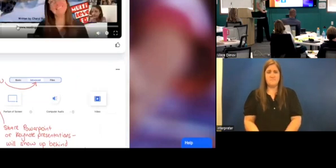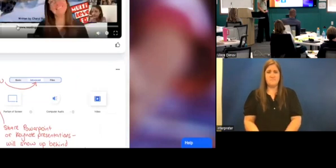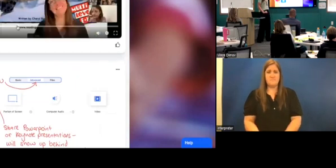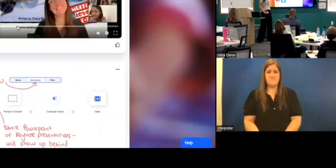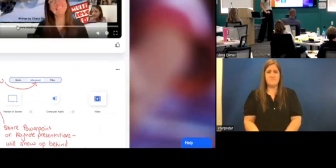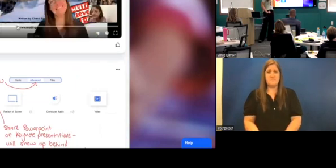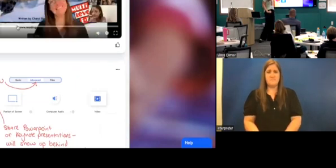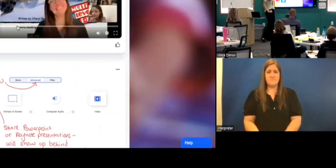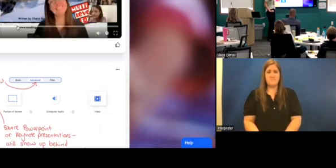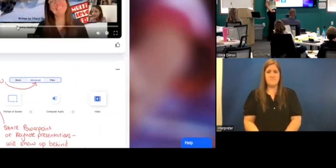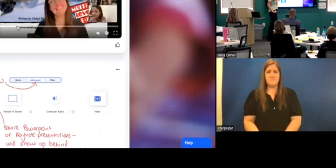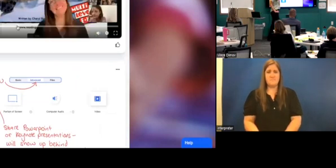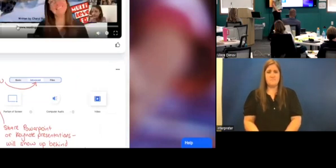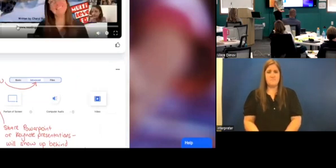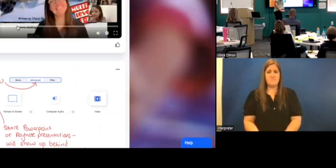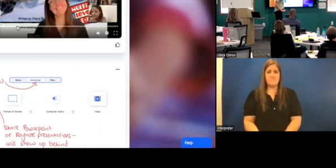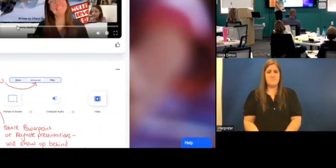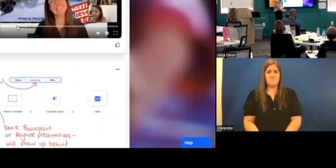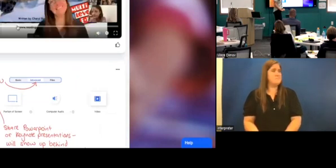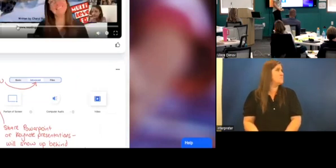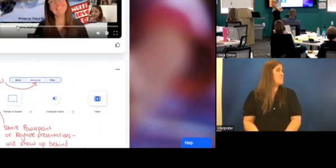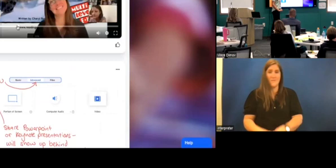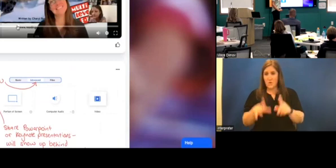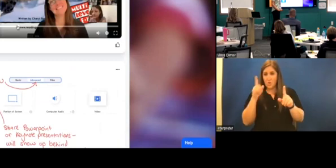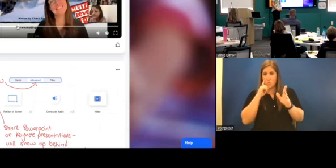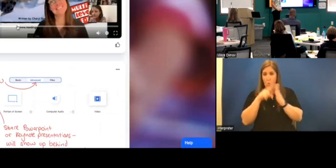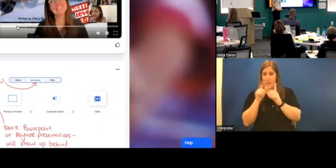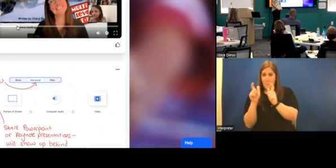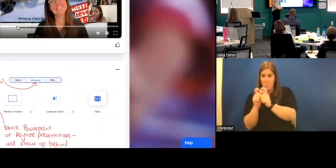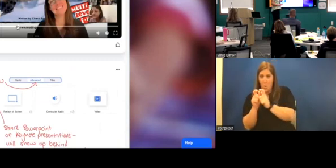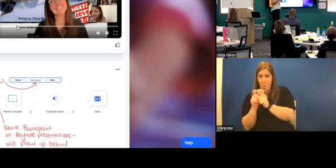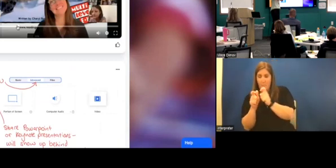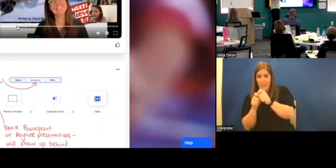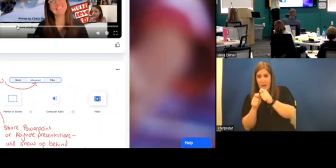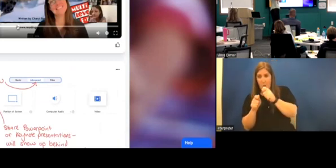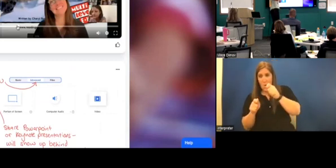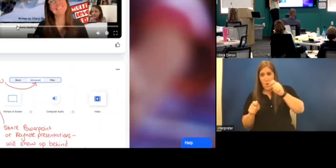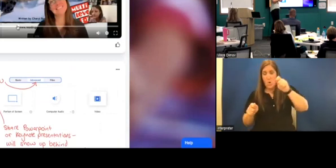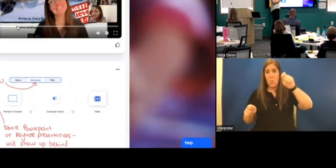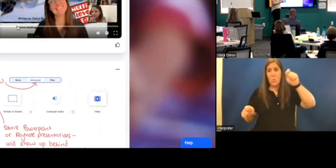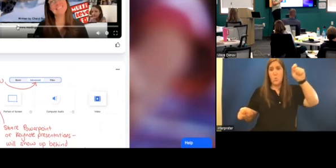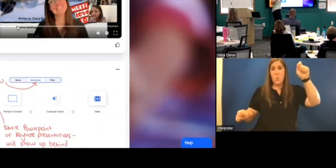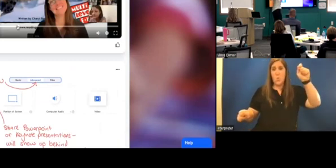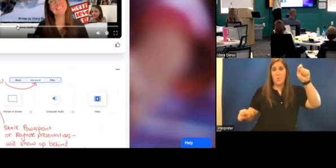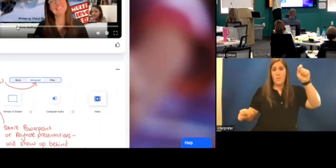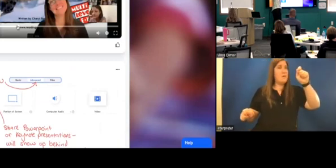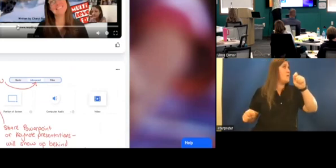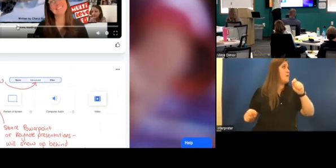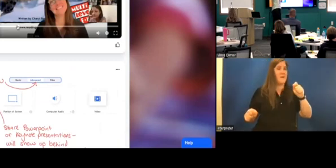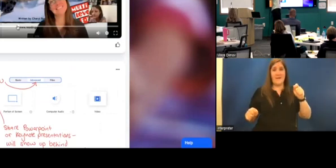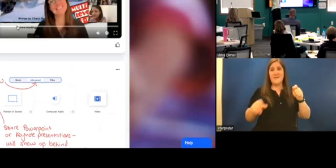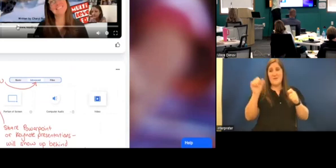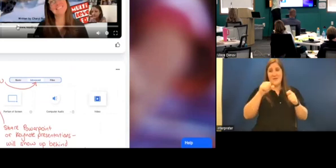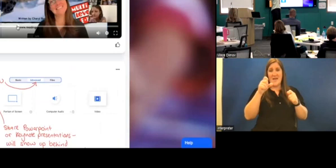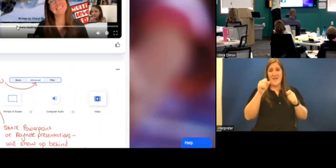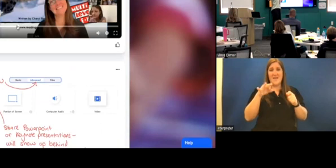pull, there's that blue bar or whatever, that's my video, that's what's capturing me, right? So if I reach my arm